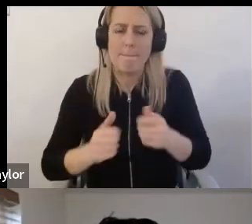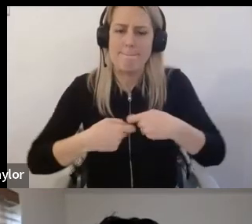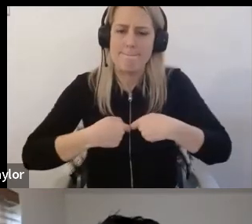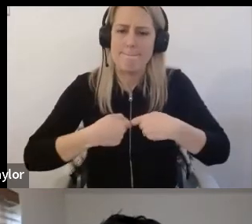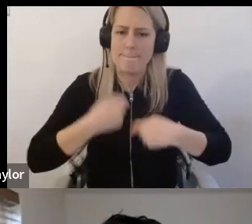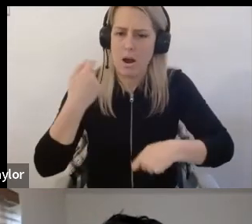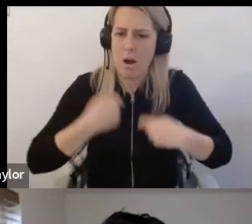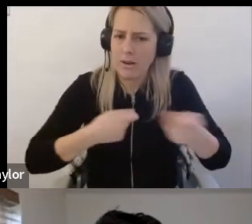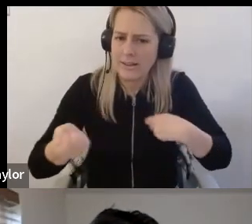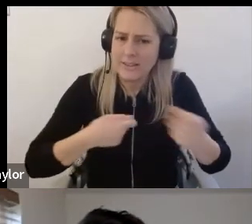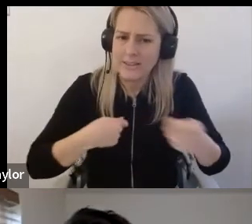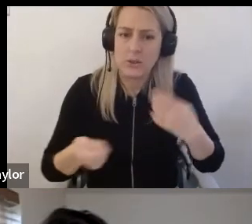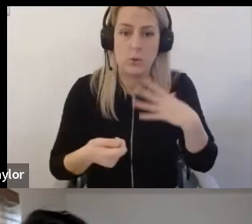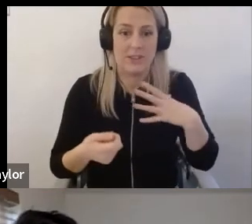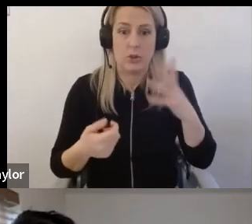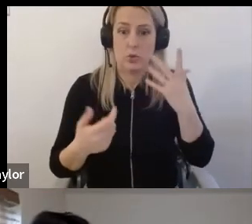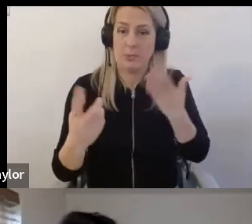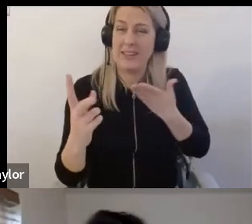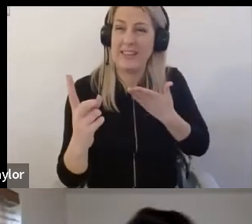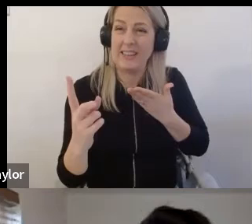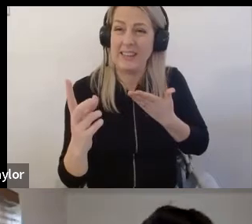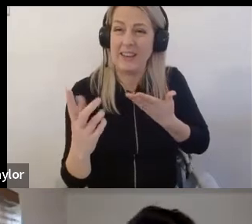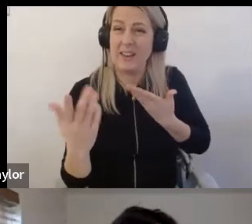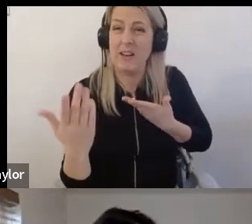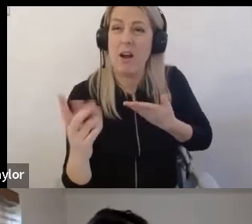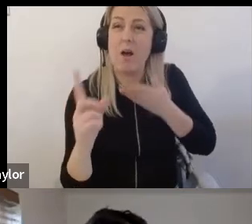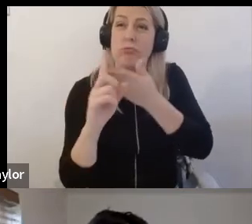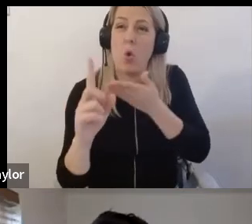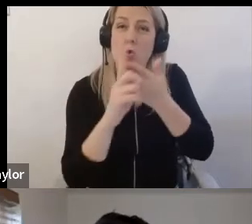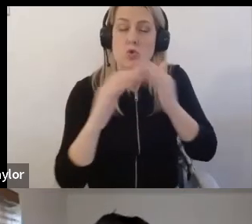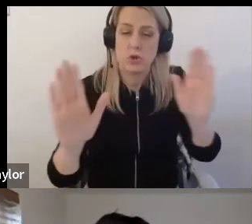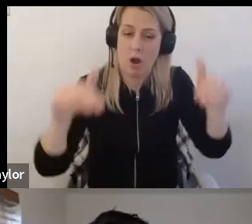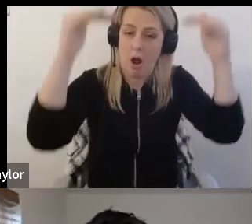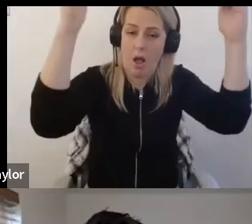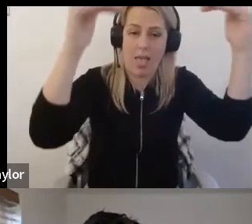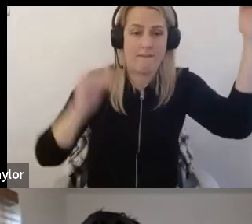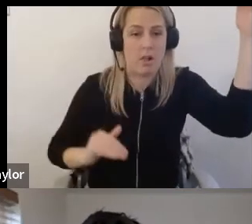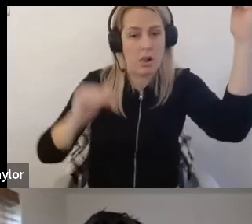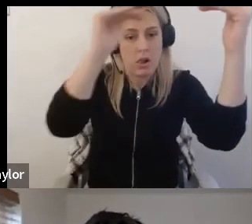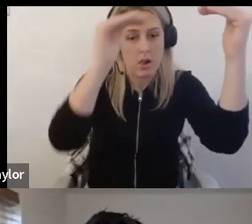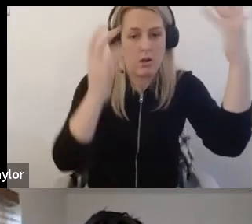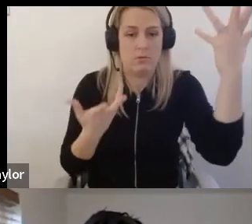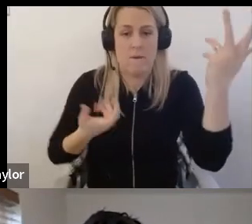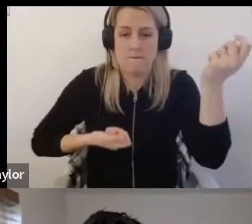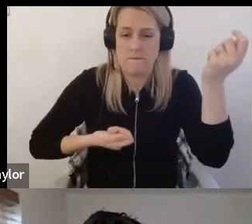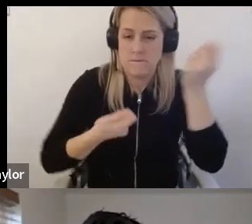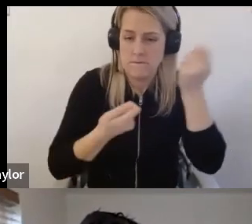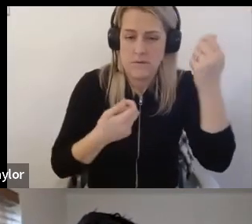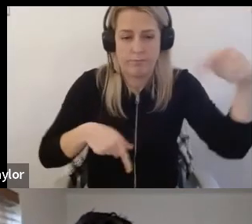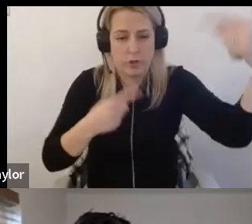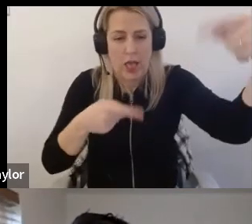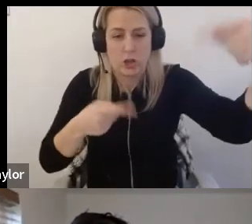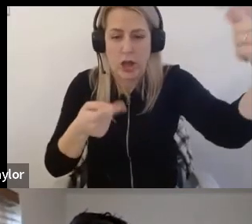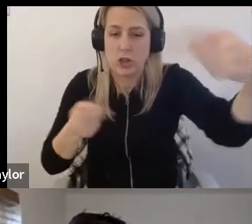this is a growth sector. This is a sector that can help your overall economy grow. It can produce manufacturing jobs, which people want in